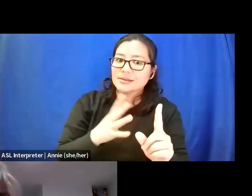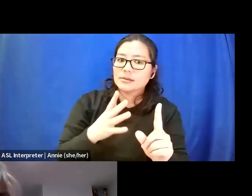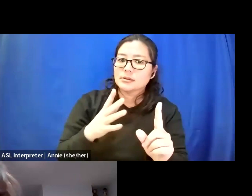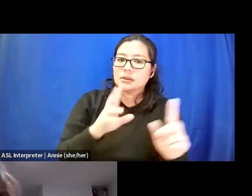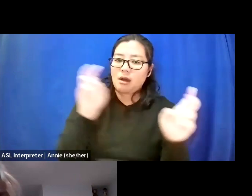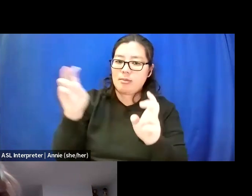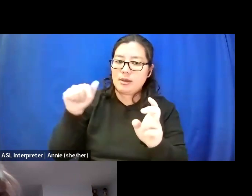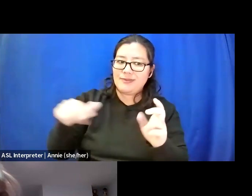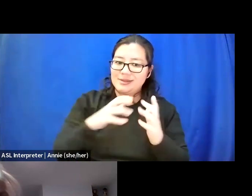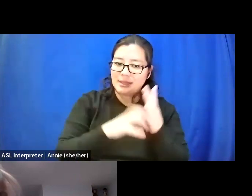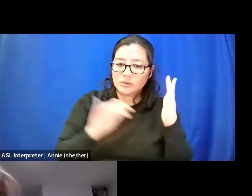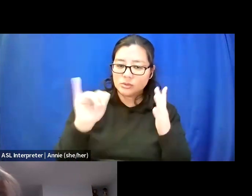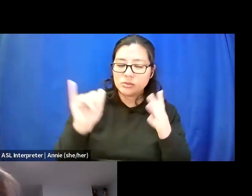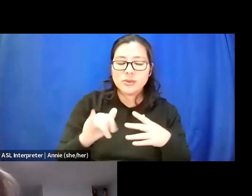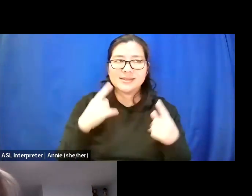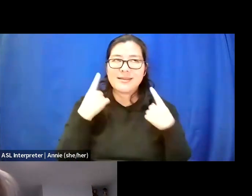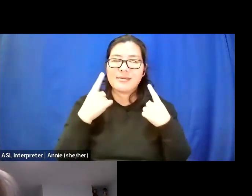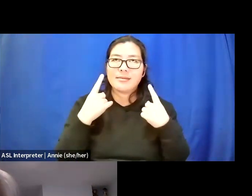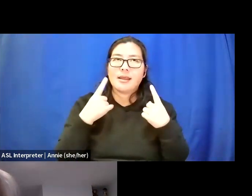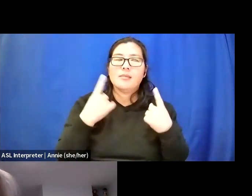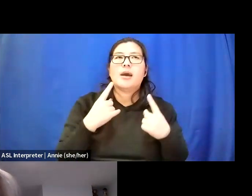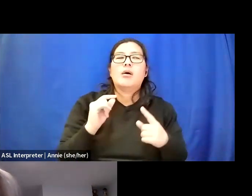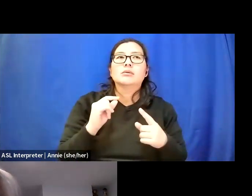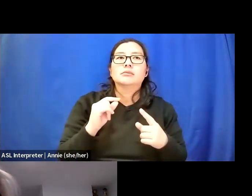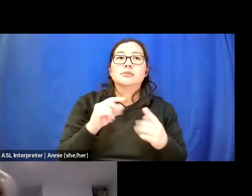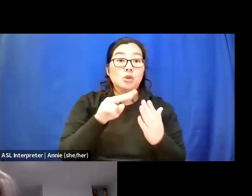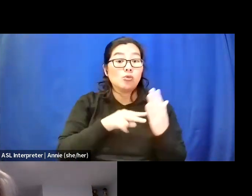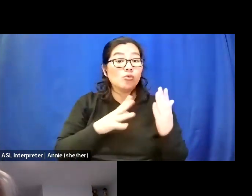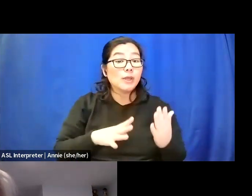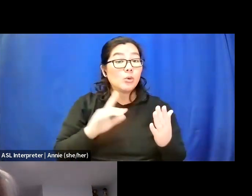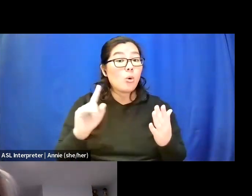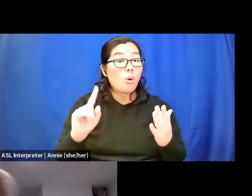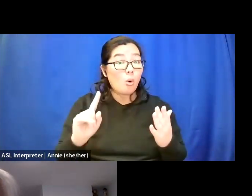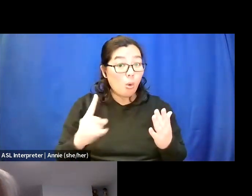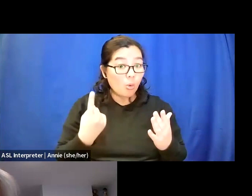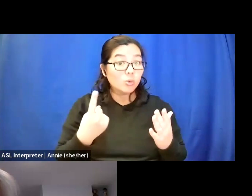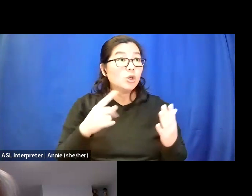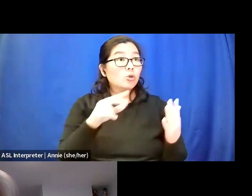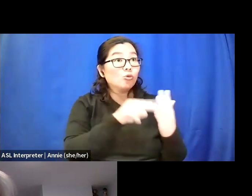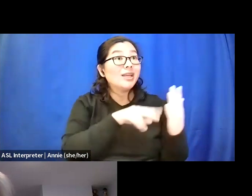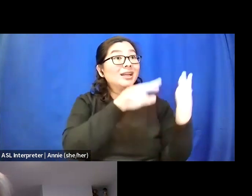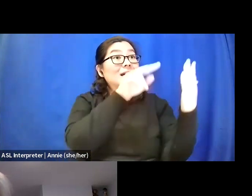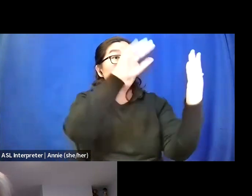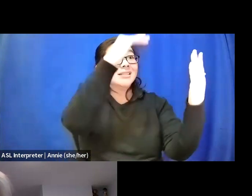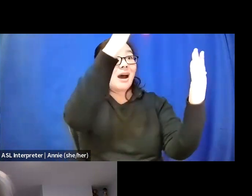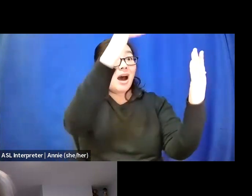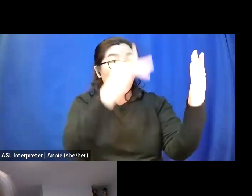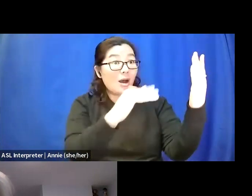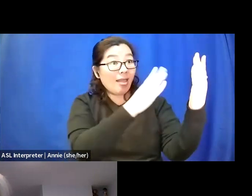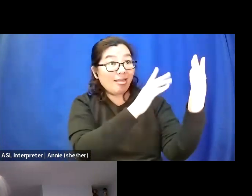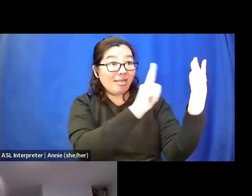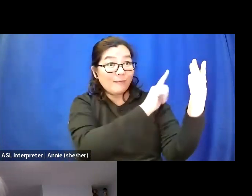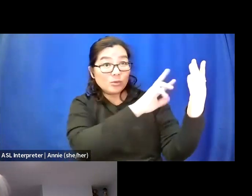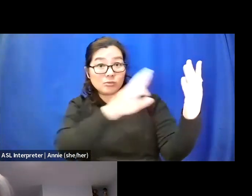here, is thinking about where, you know, does the reader always read from left to right, top to bottom, or is there an occasion